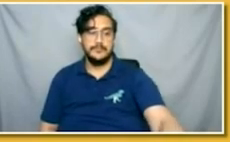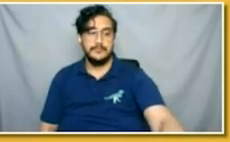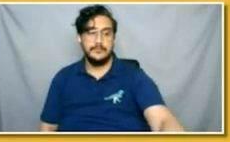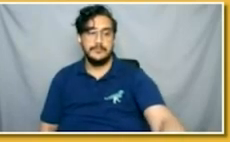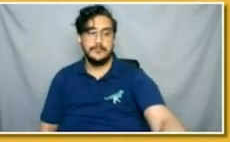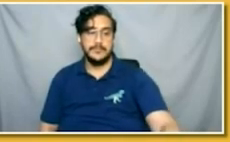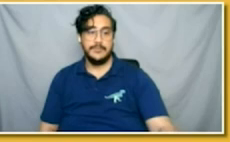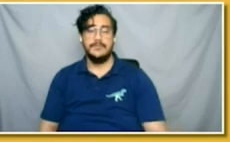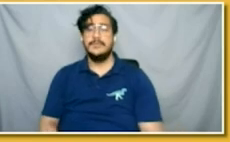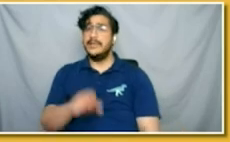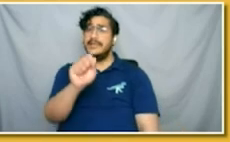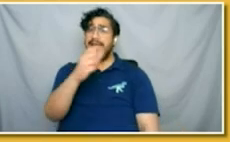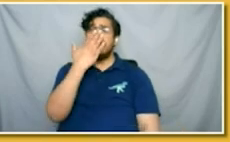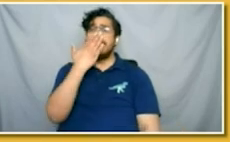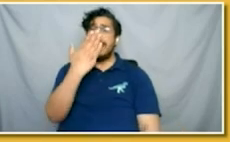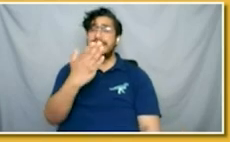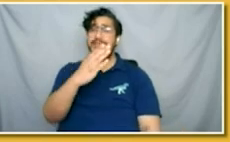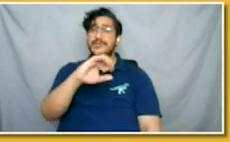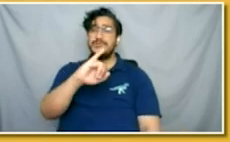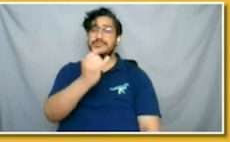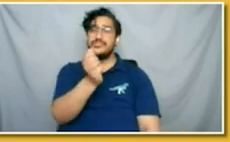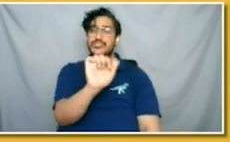I'm really curious from your perspective,